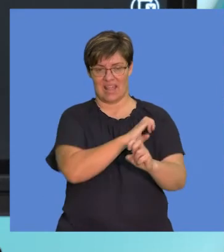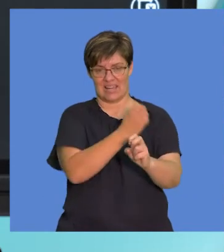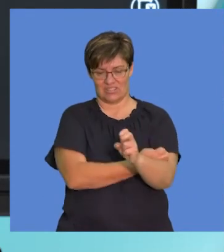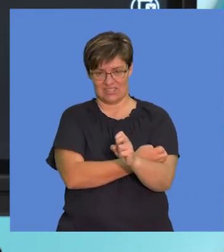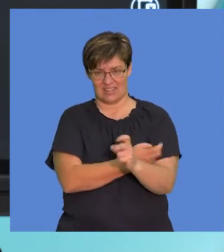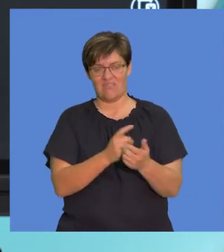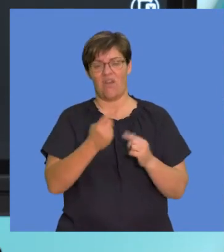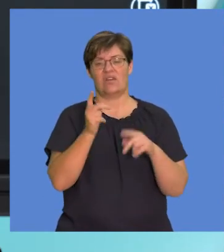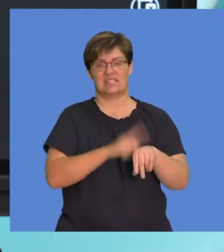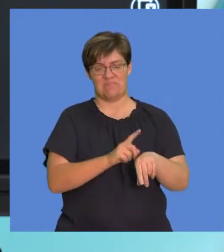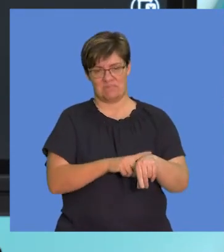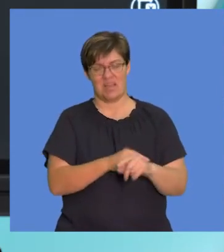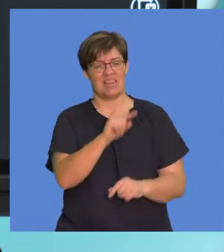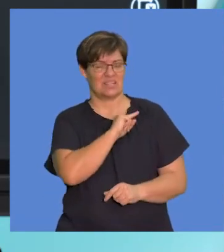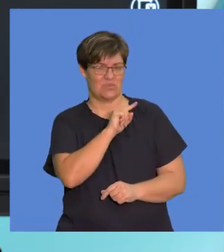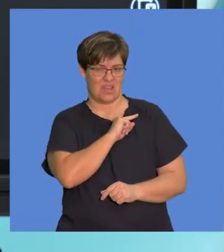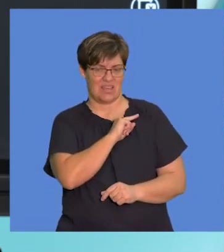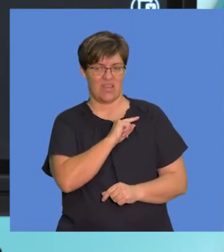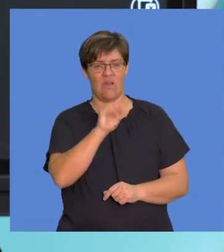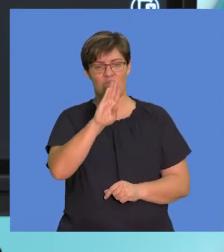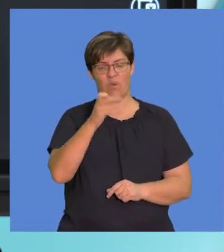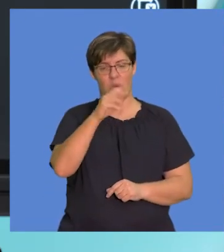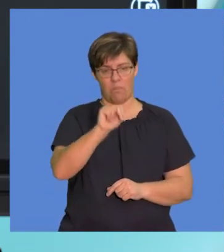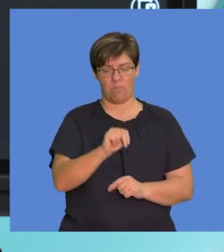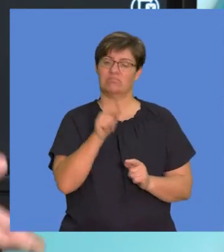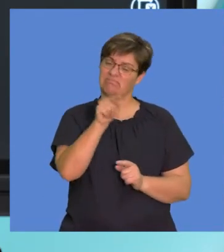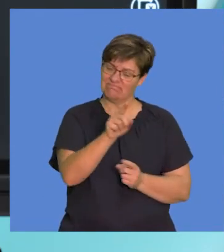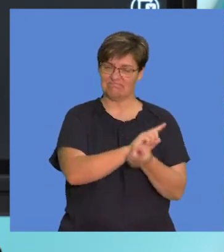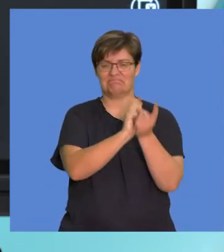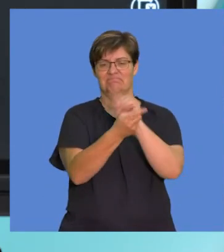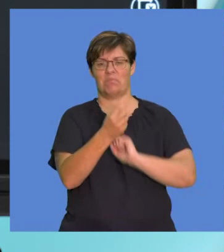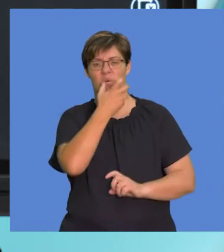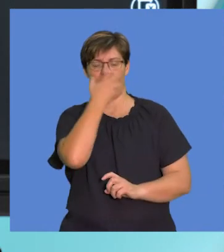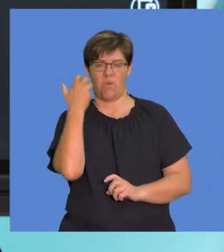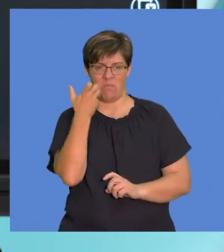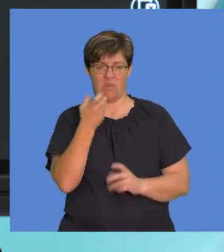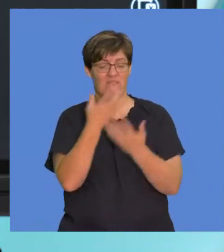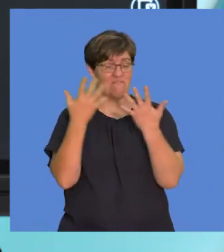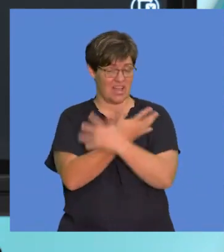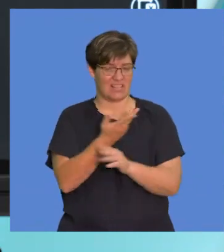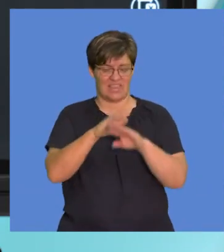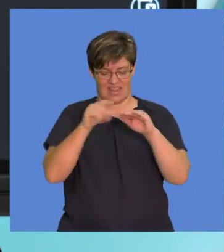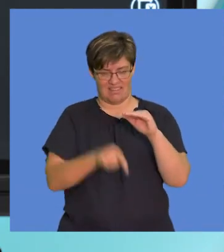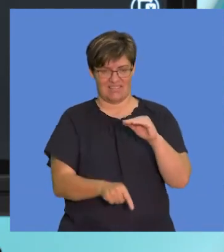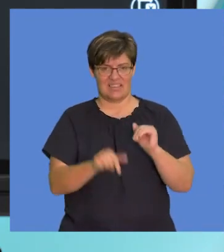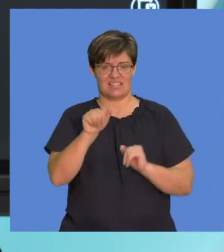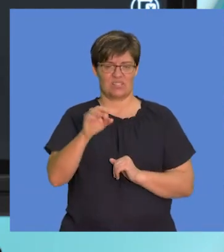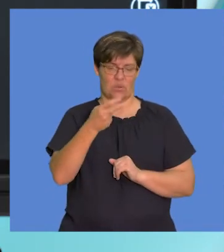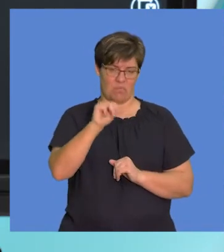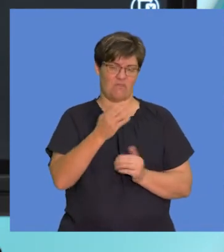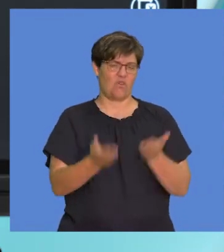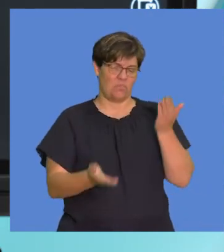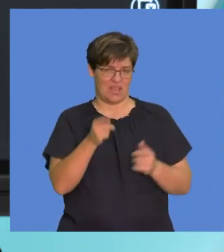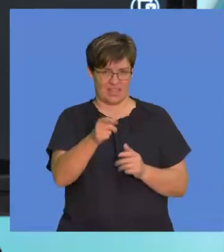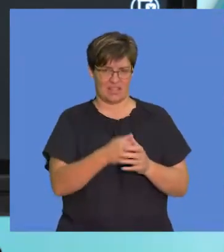lot of electrical energy into other forms per unit time, which explains why the 4 ohm resistor will actually get warmer